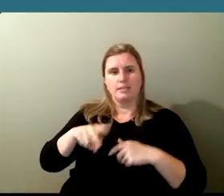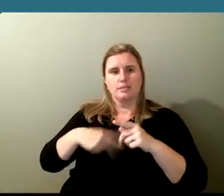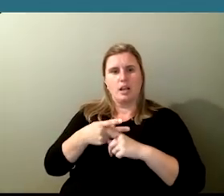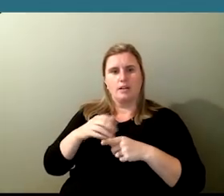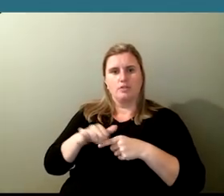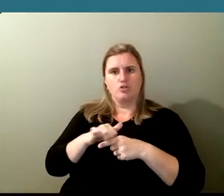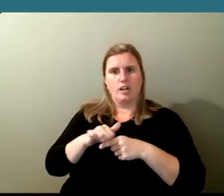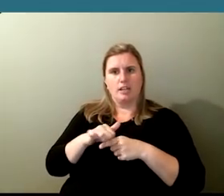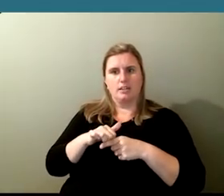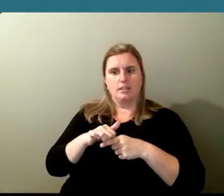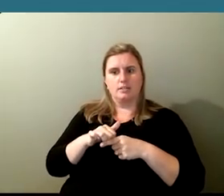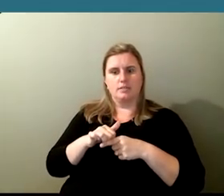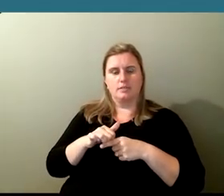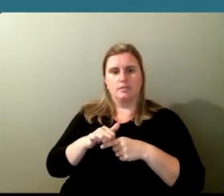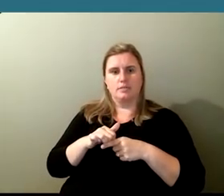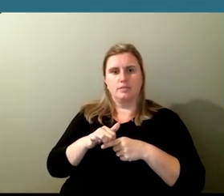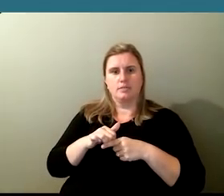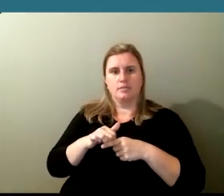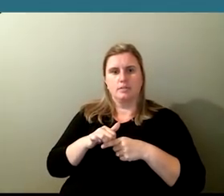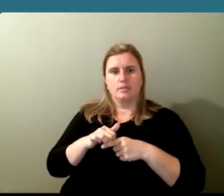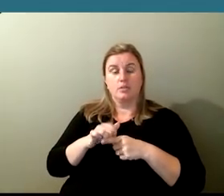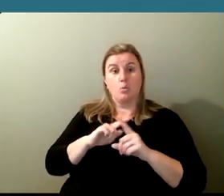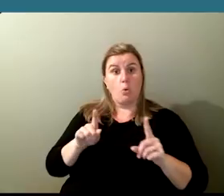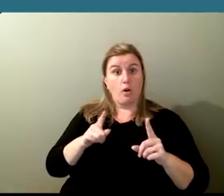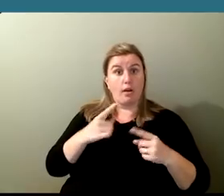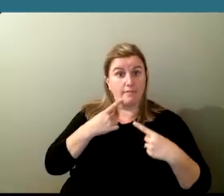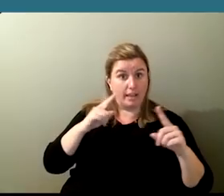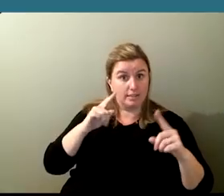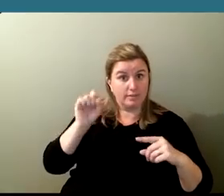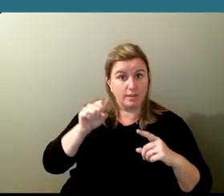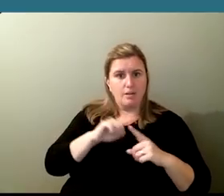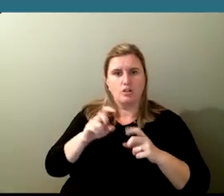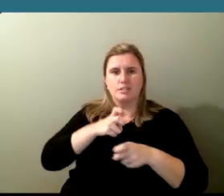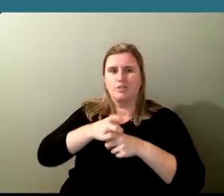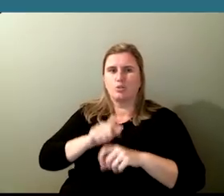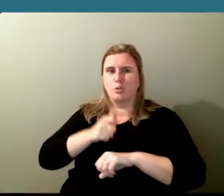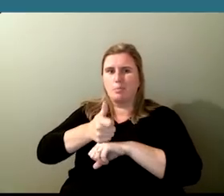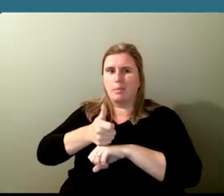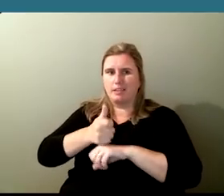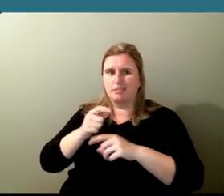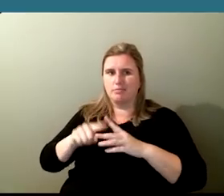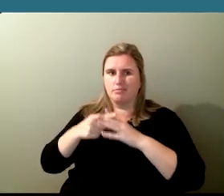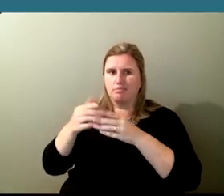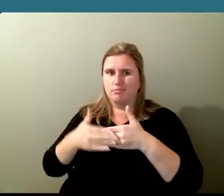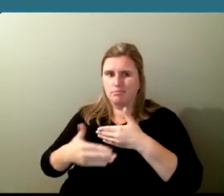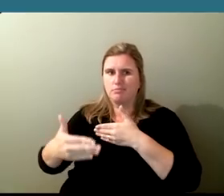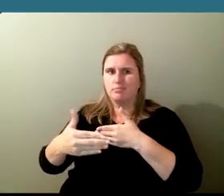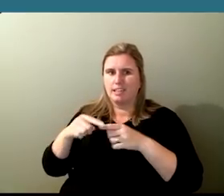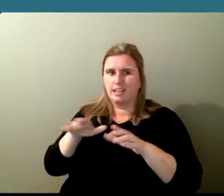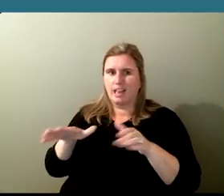training, though effective, very difficult to implement sometimes in